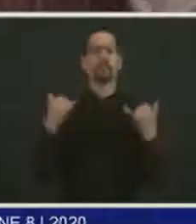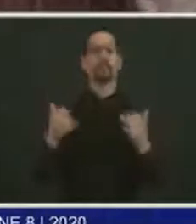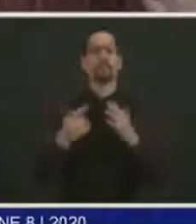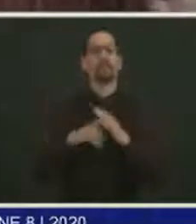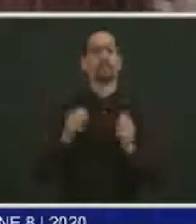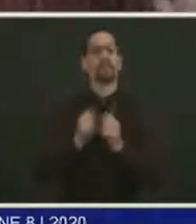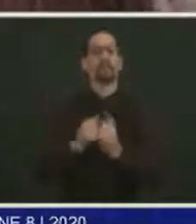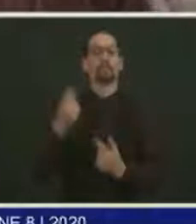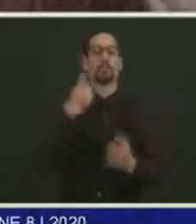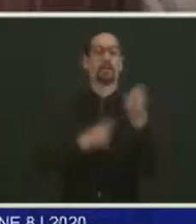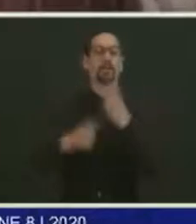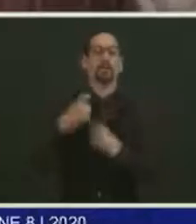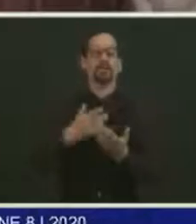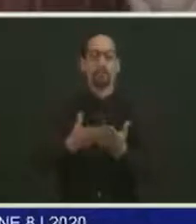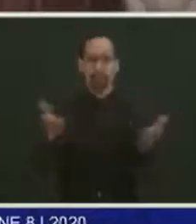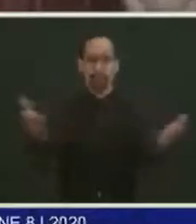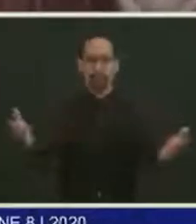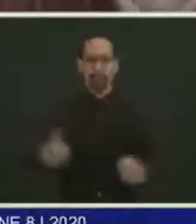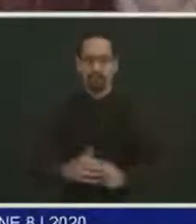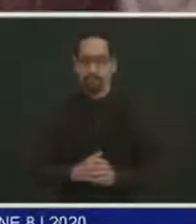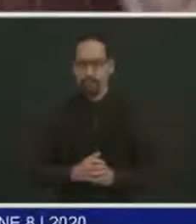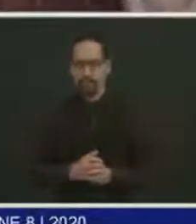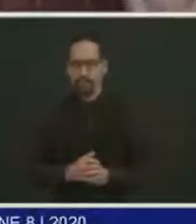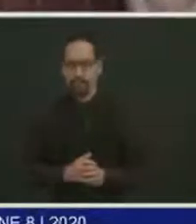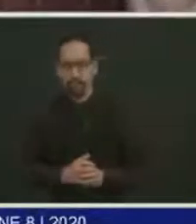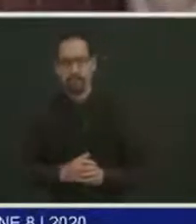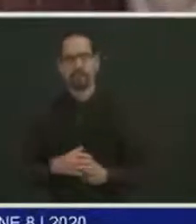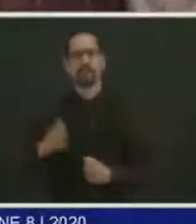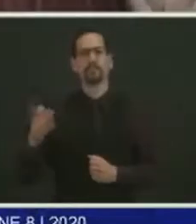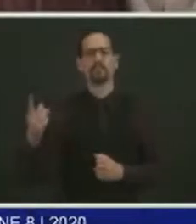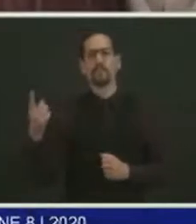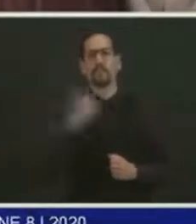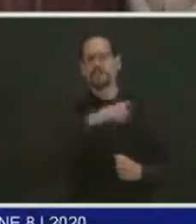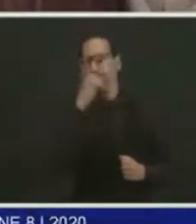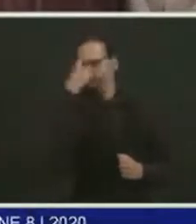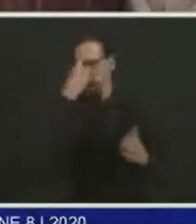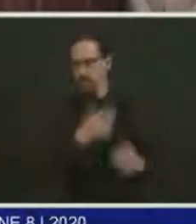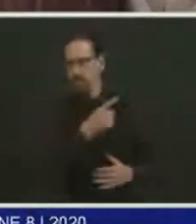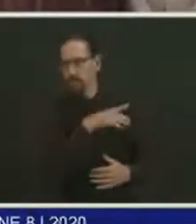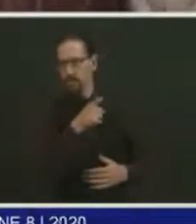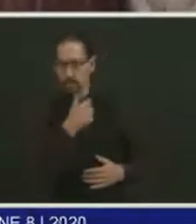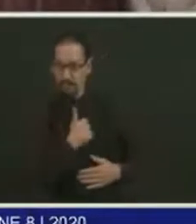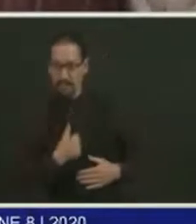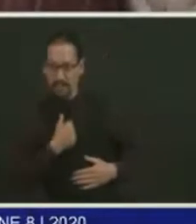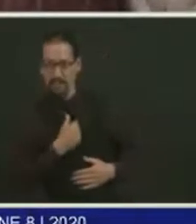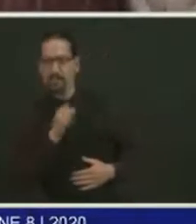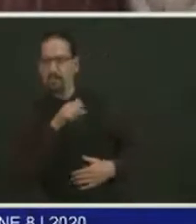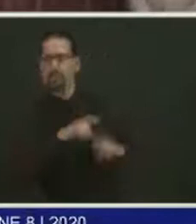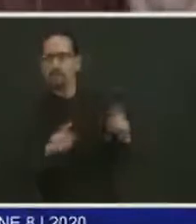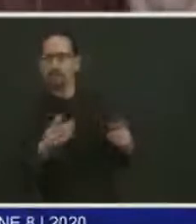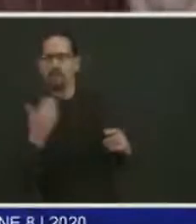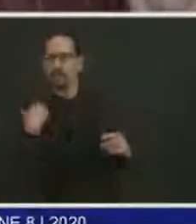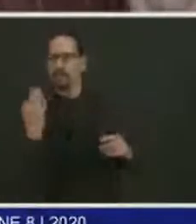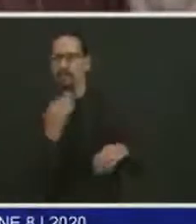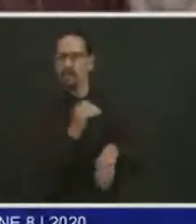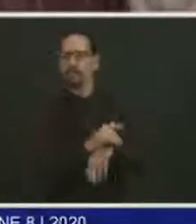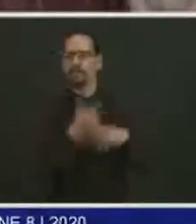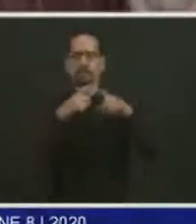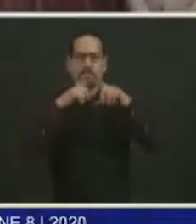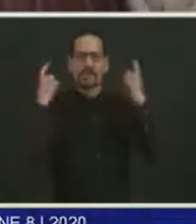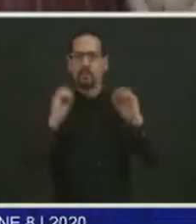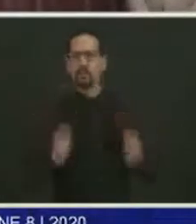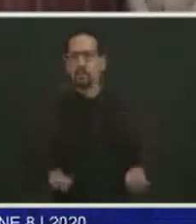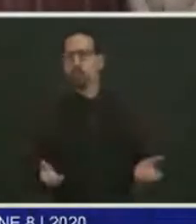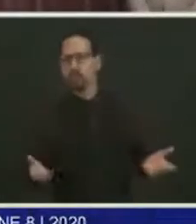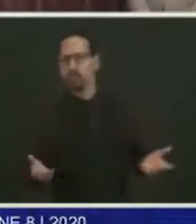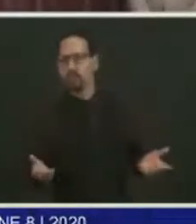mask issue, by not wearing a mask the other night, although you've apologized, by not wearing a mask, by asking demonstrators to hold hands with such a large